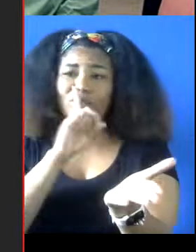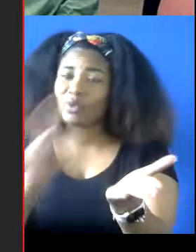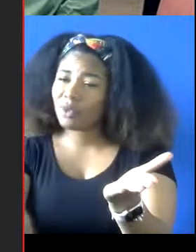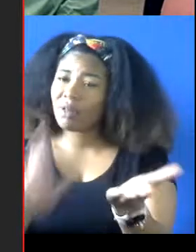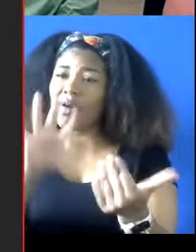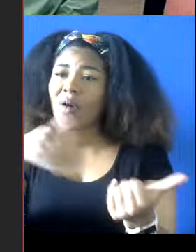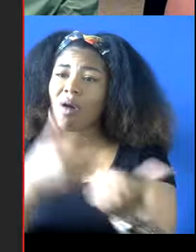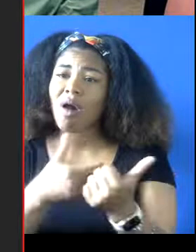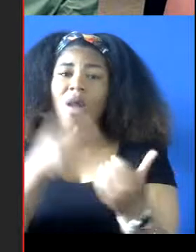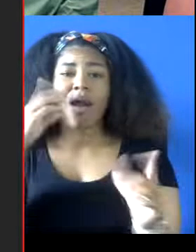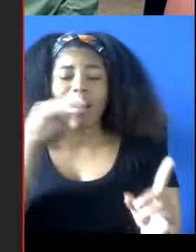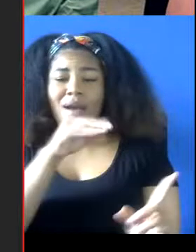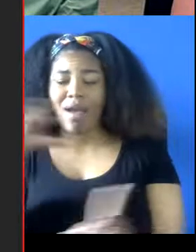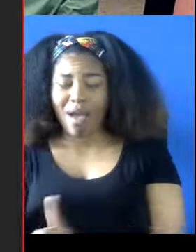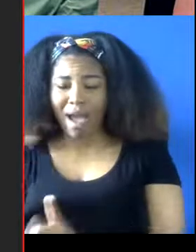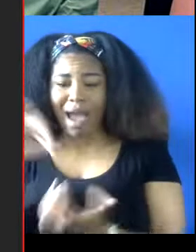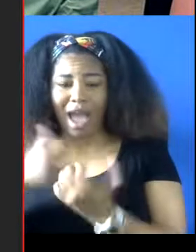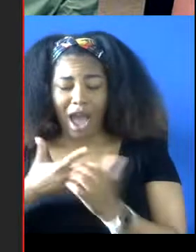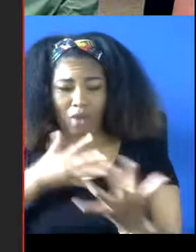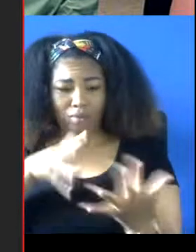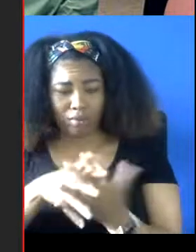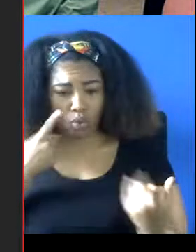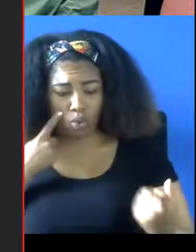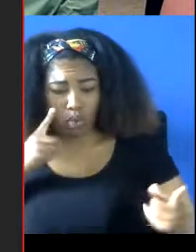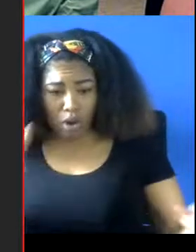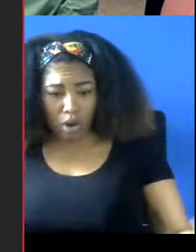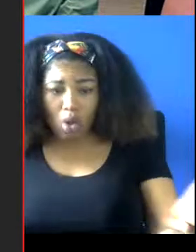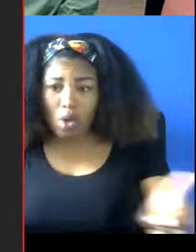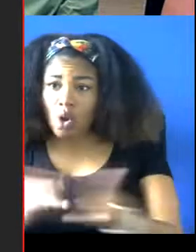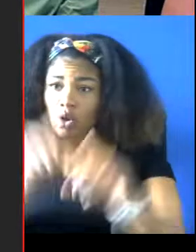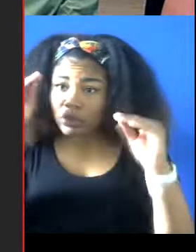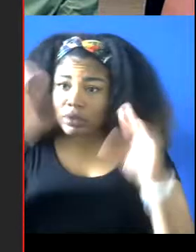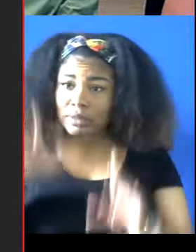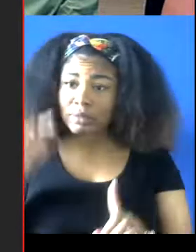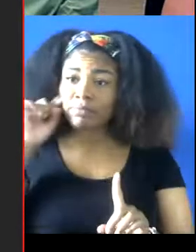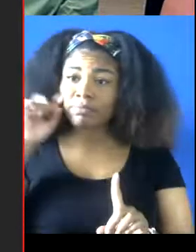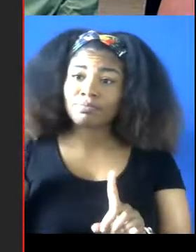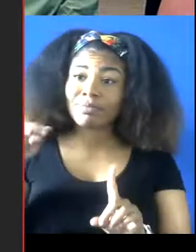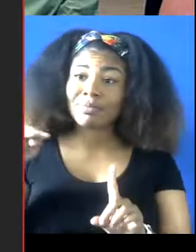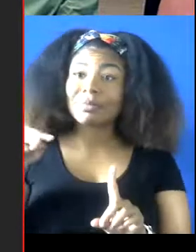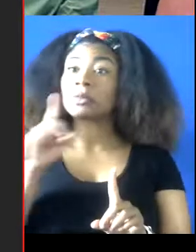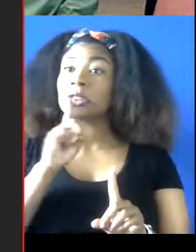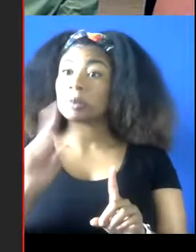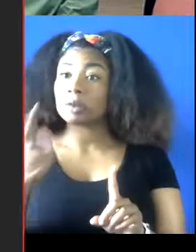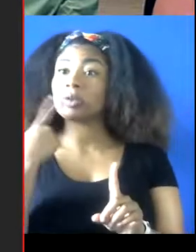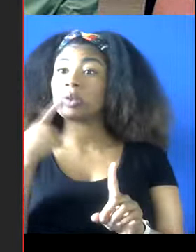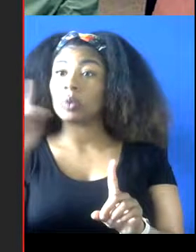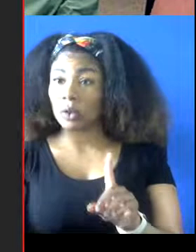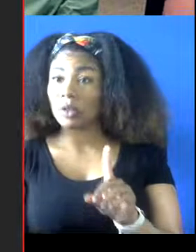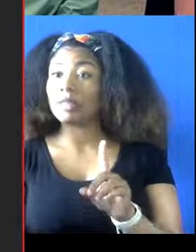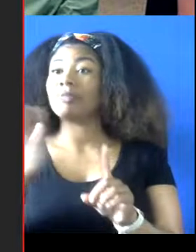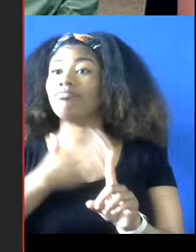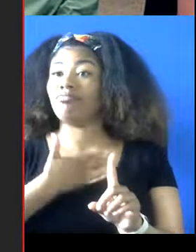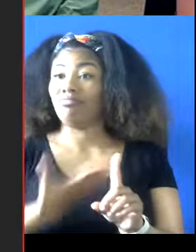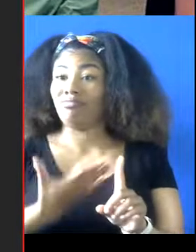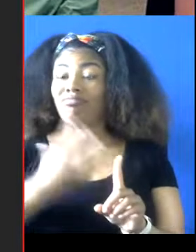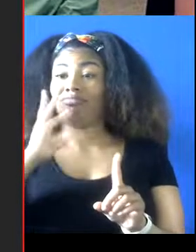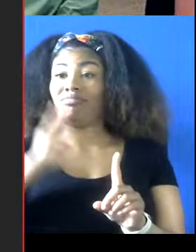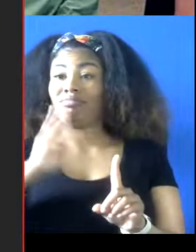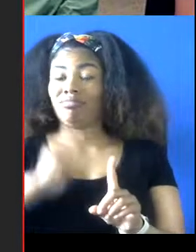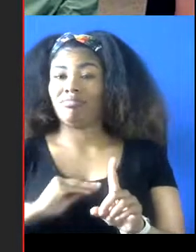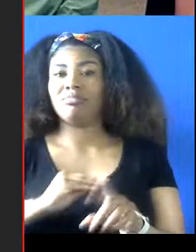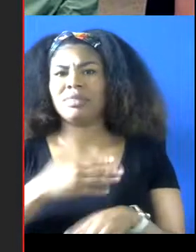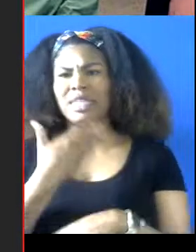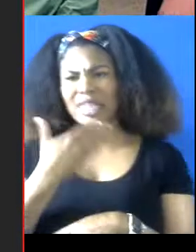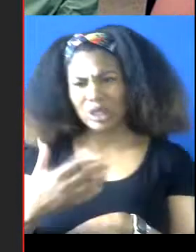spotlights, words of teacher candidates. I think that that's really great for us. So Excellent. Yeah. And would you put the